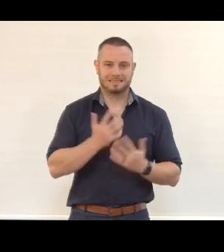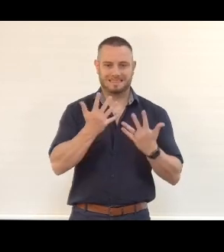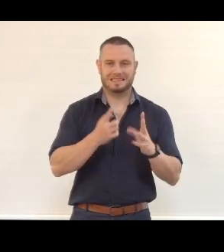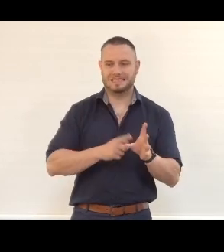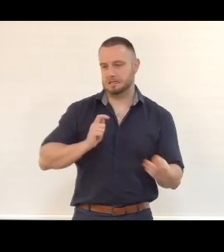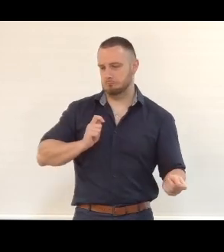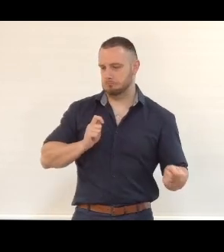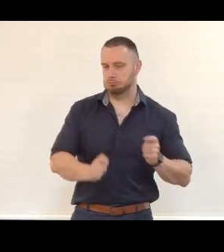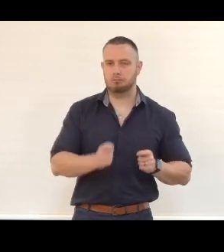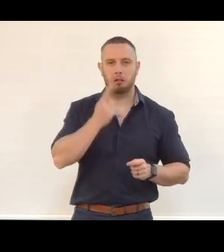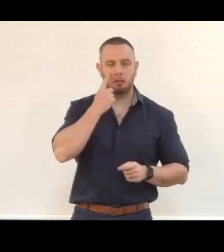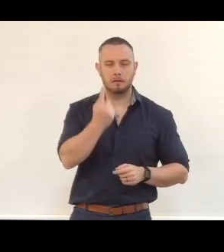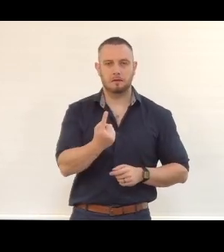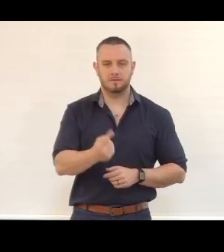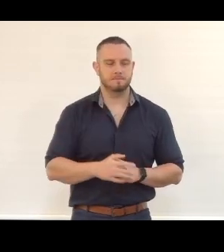of Hawai'i.